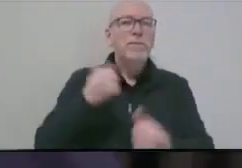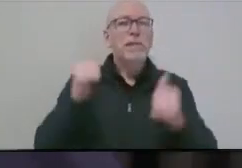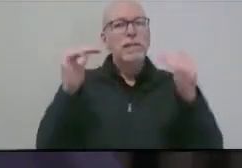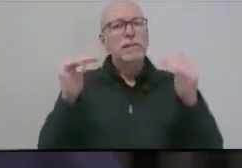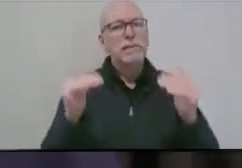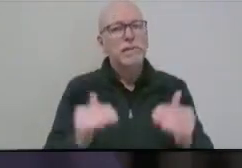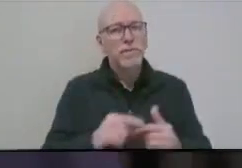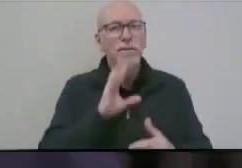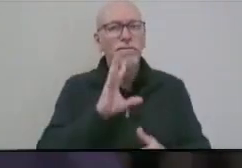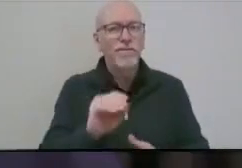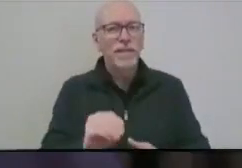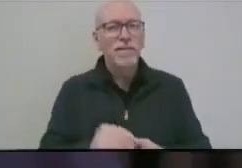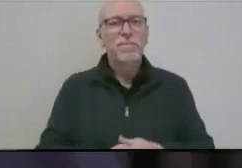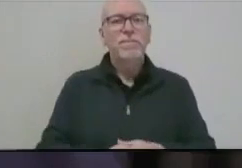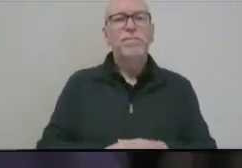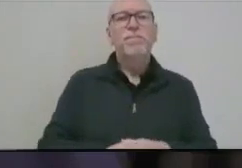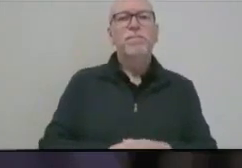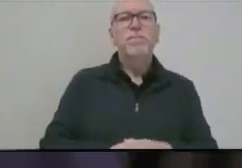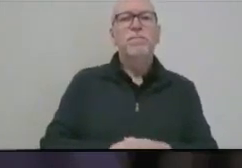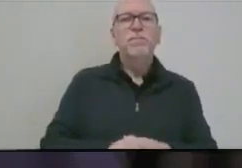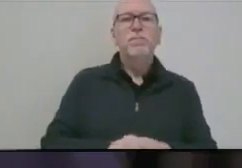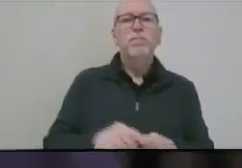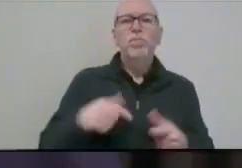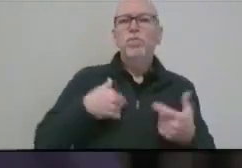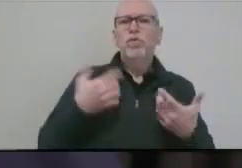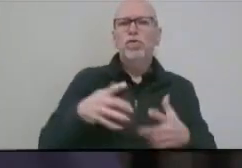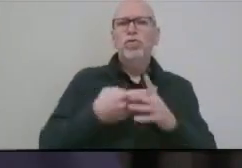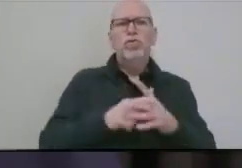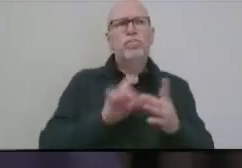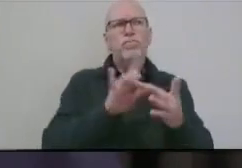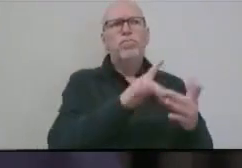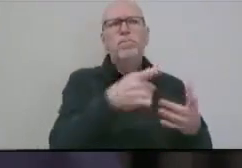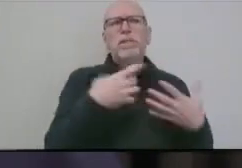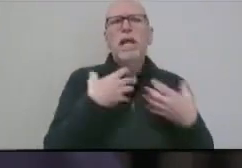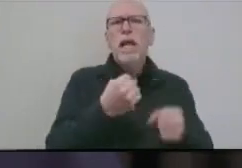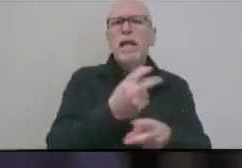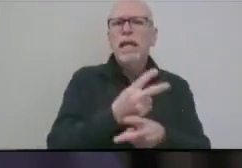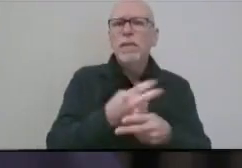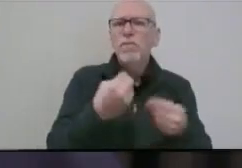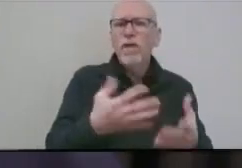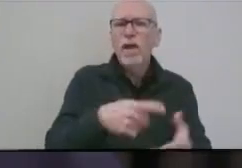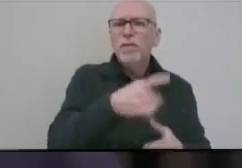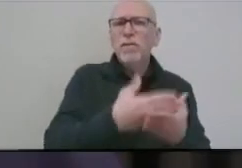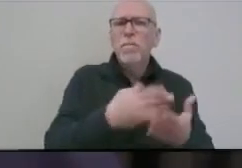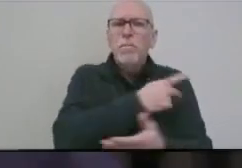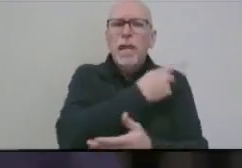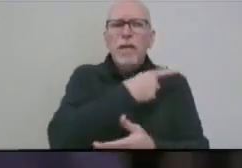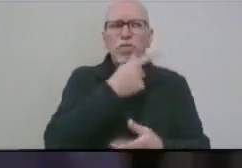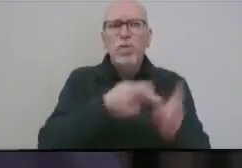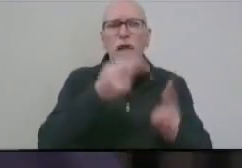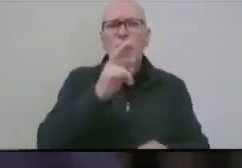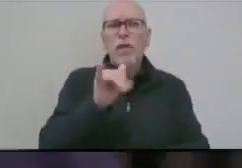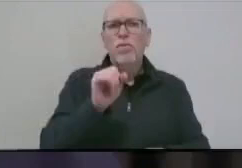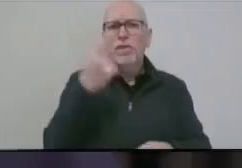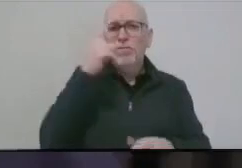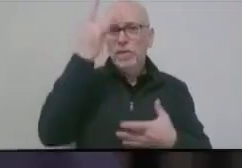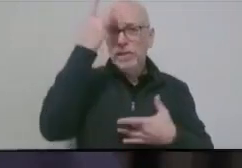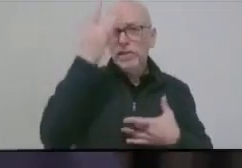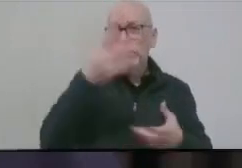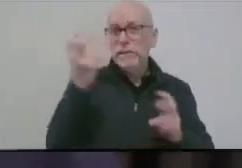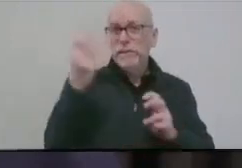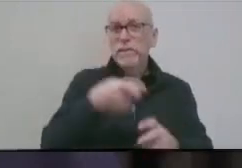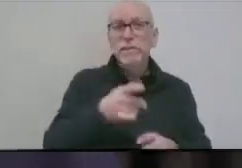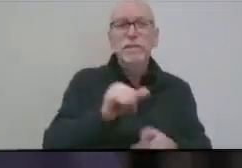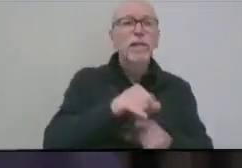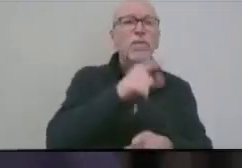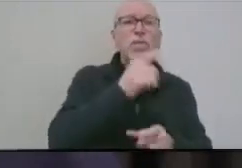50 and above. We also have begun reaching out to healthcare providers who have patients who are at increased risk of severe illness, such as those who are